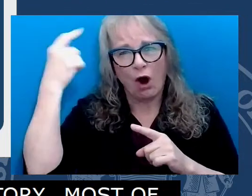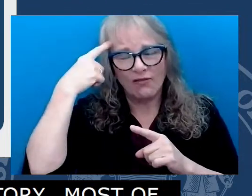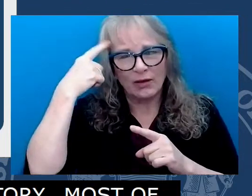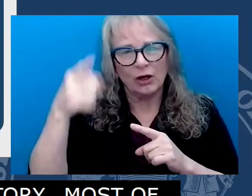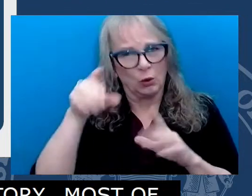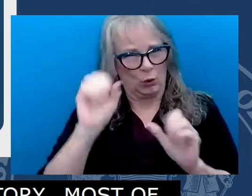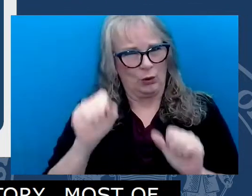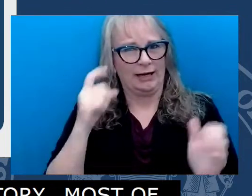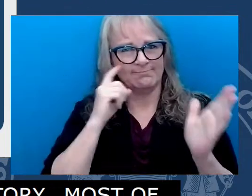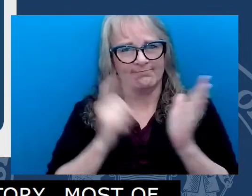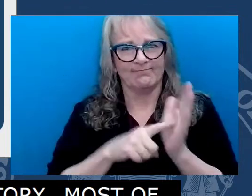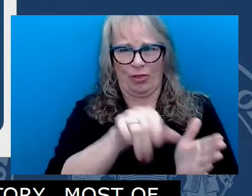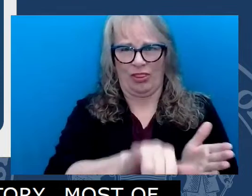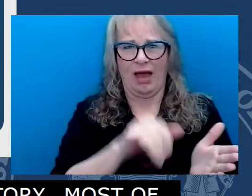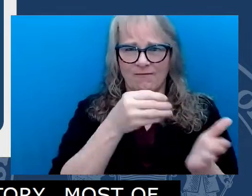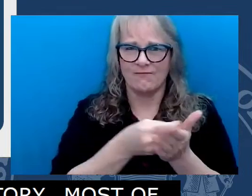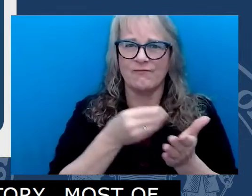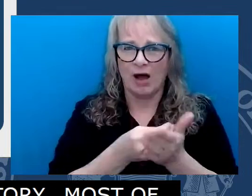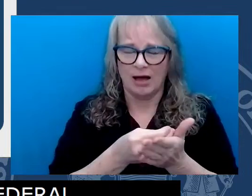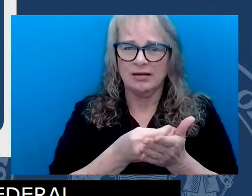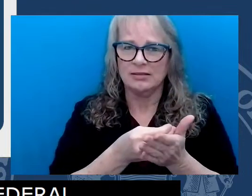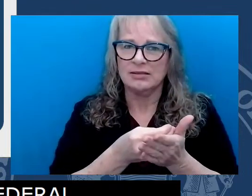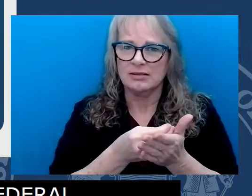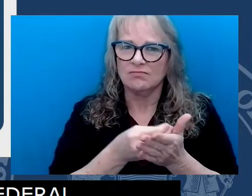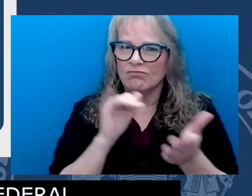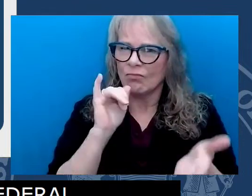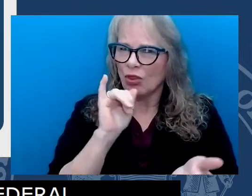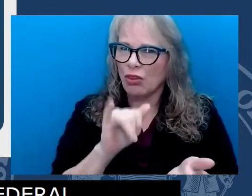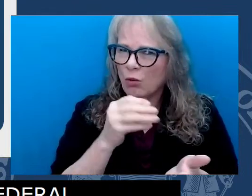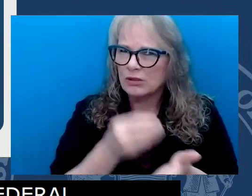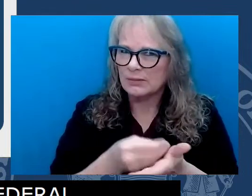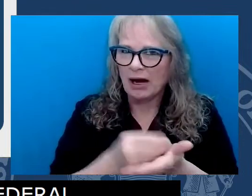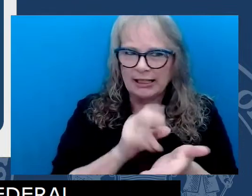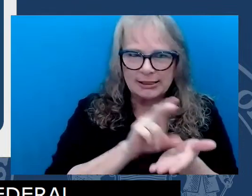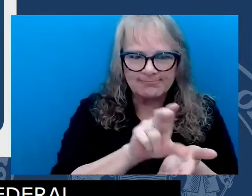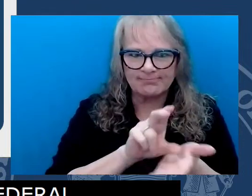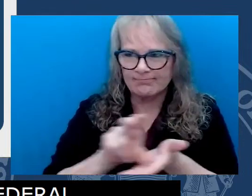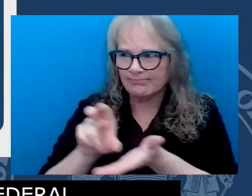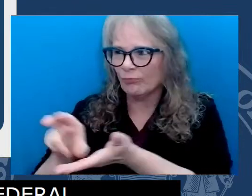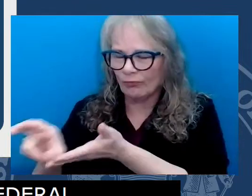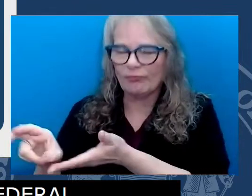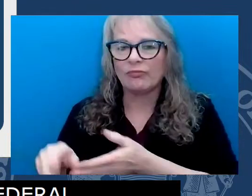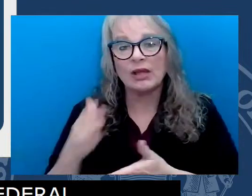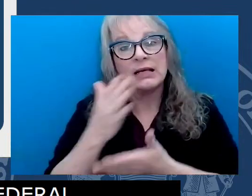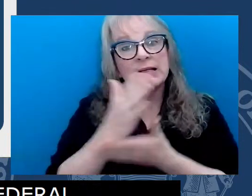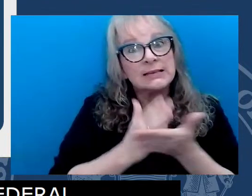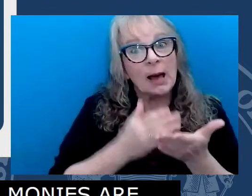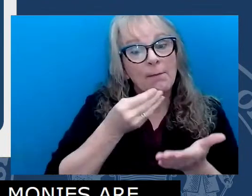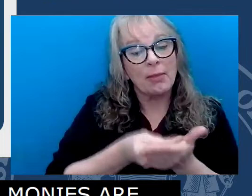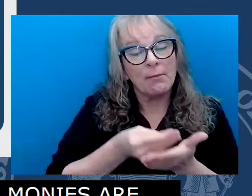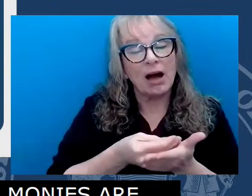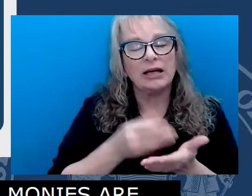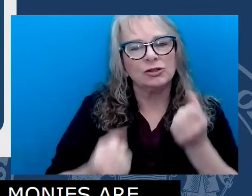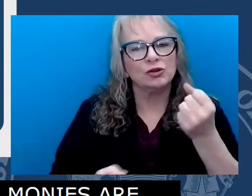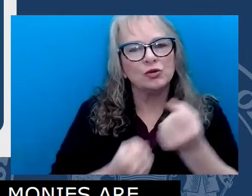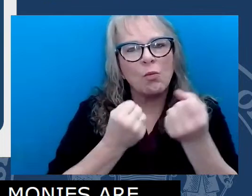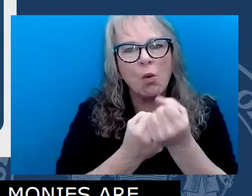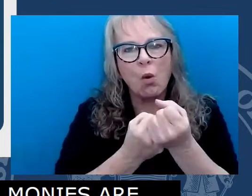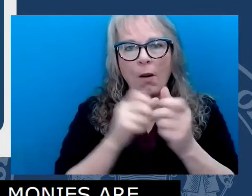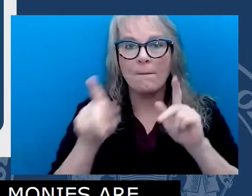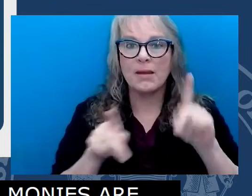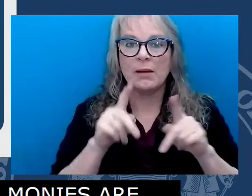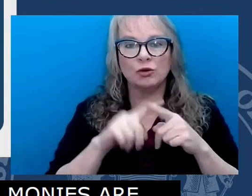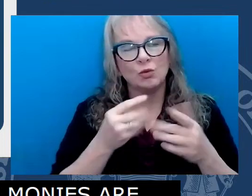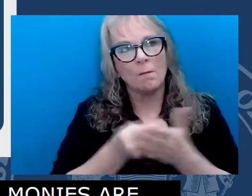that those monies are going into. Some of it is to support people to either buy or